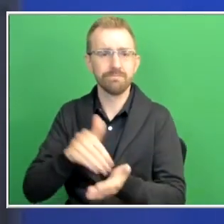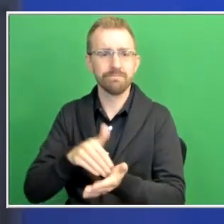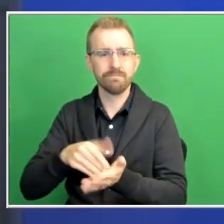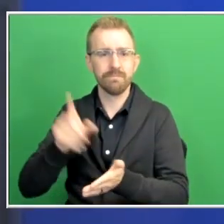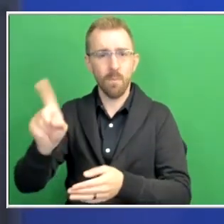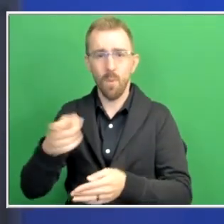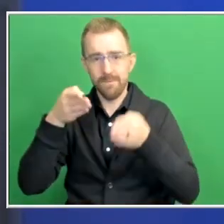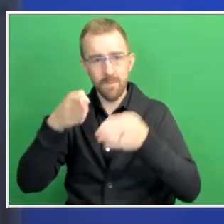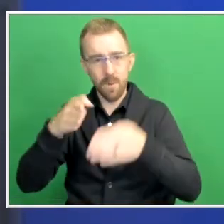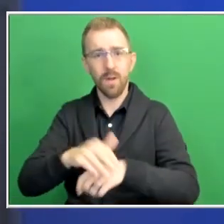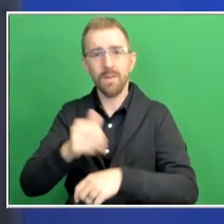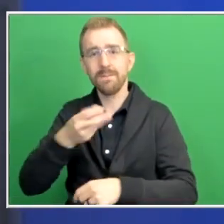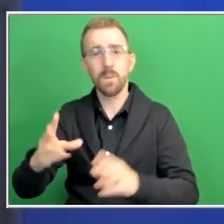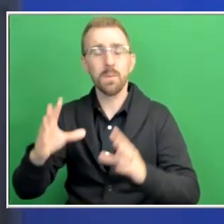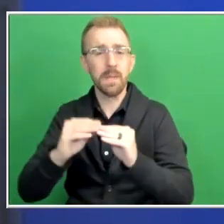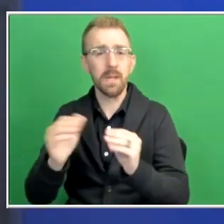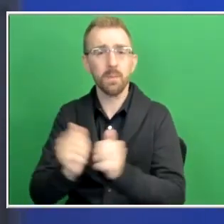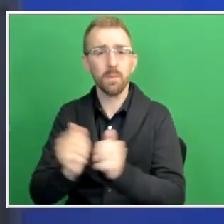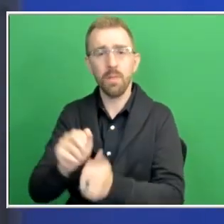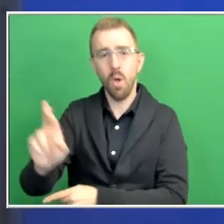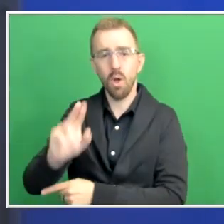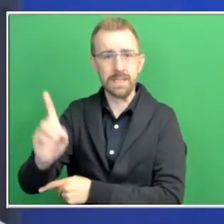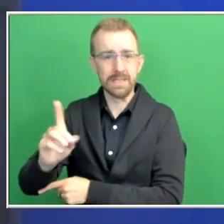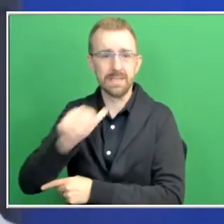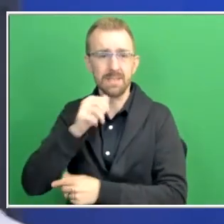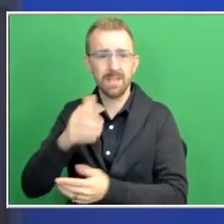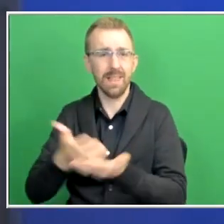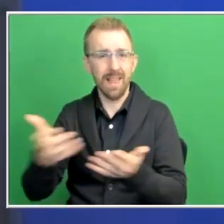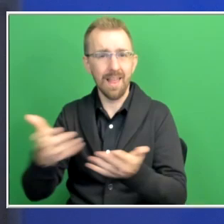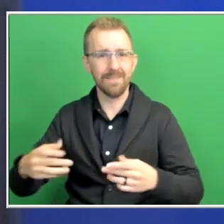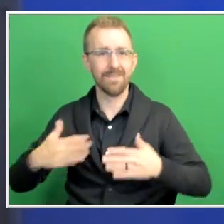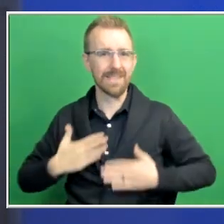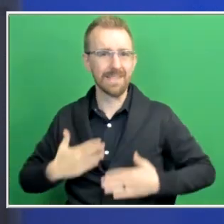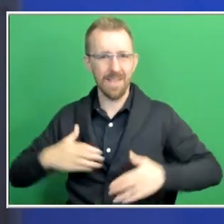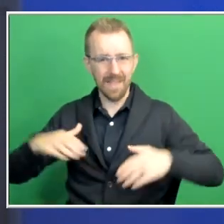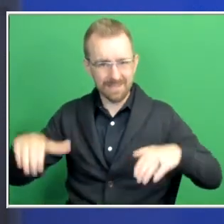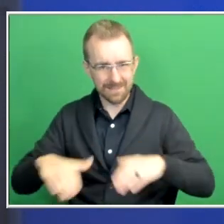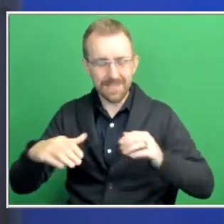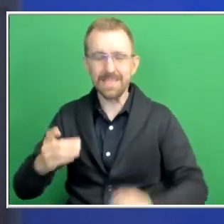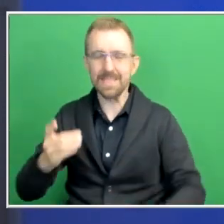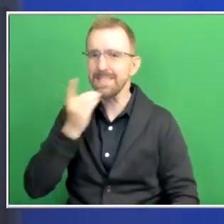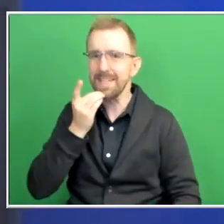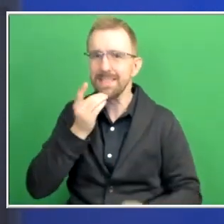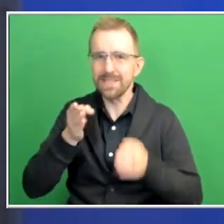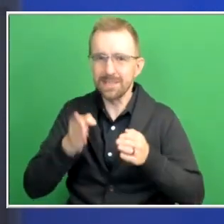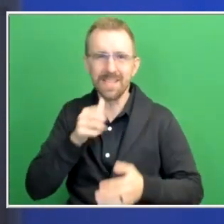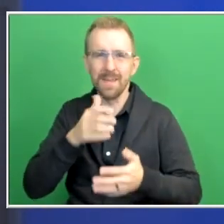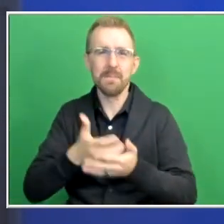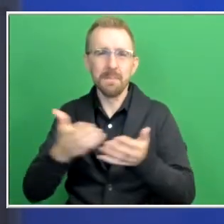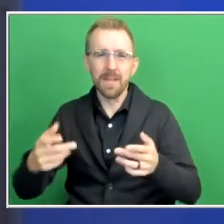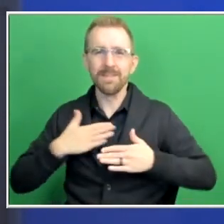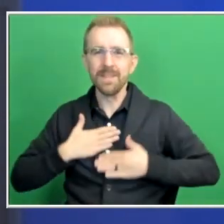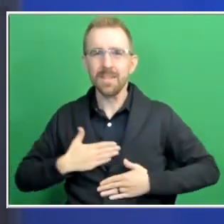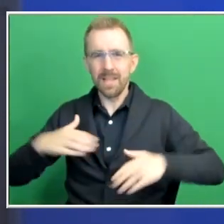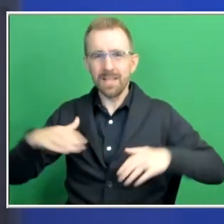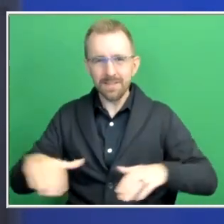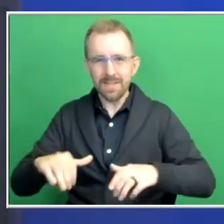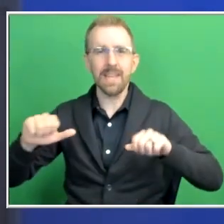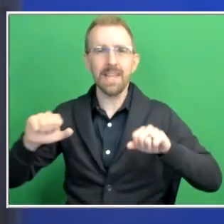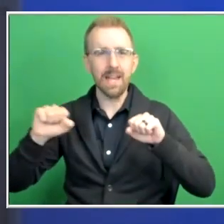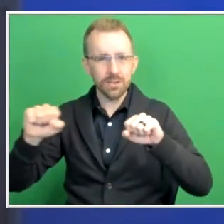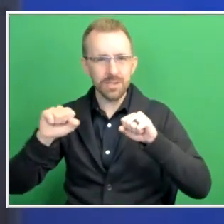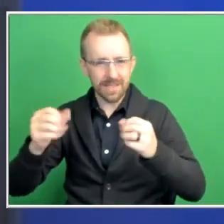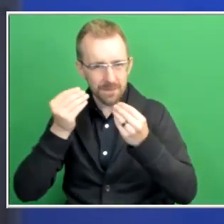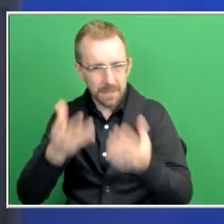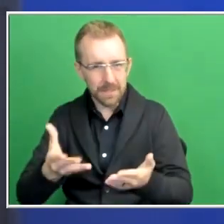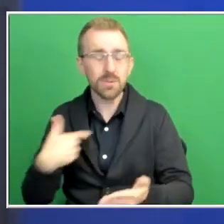few meetings with an RD, not a lot of physical activity, dietitian. Yep. Not a lot of physical activity, exercise, information. So I think we could